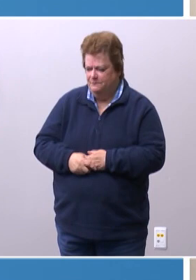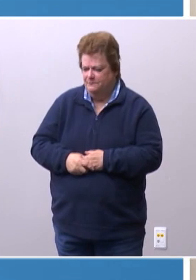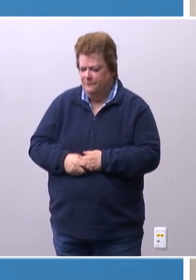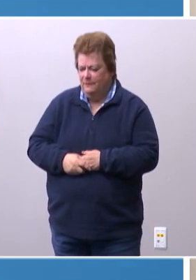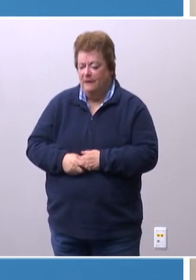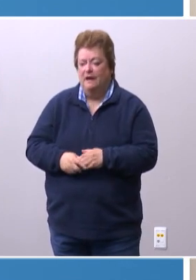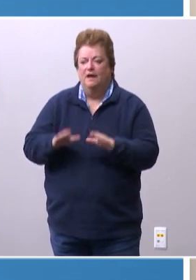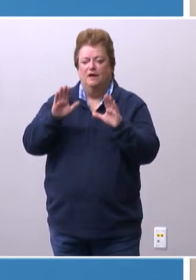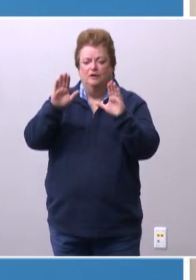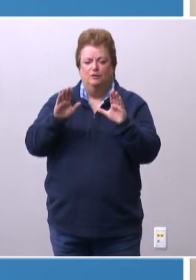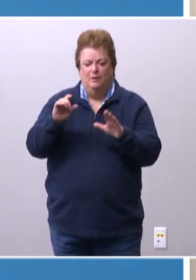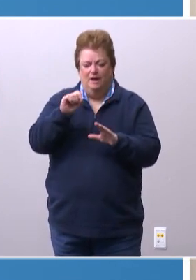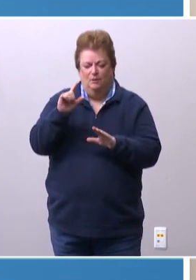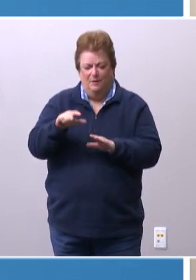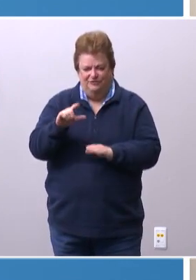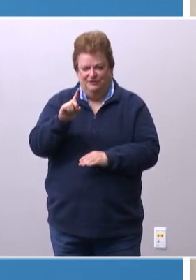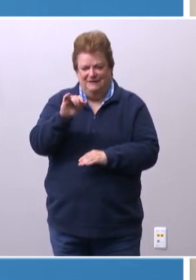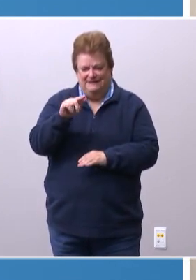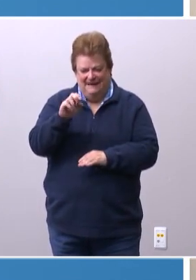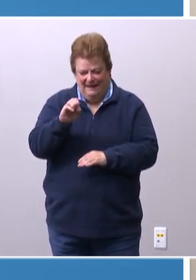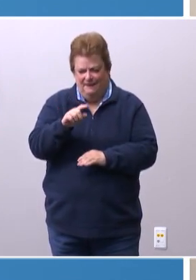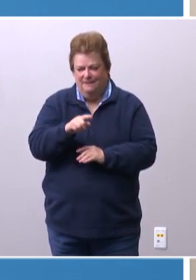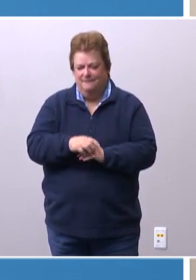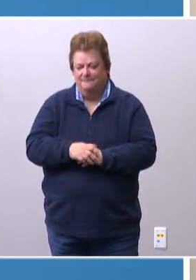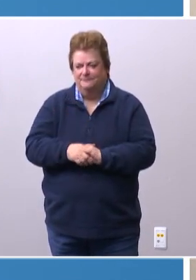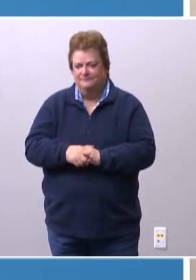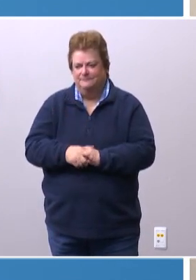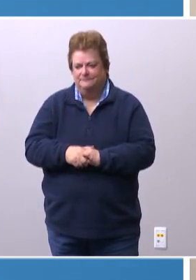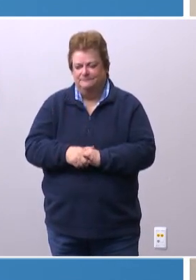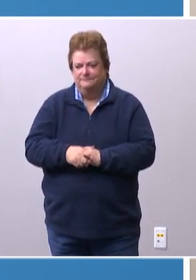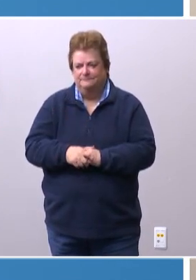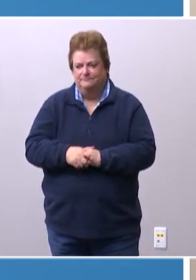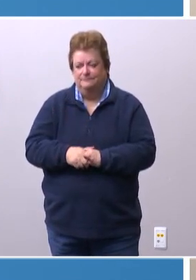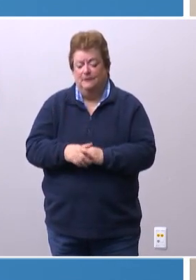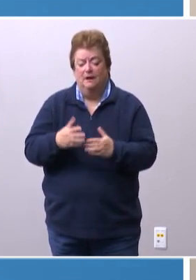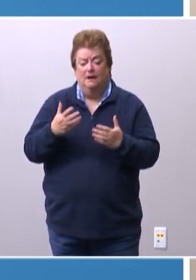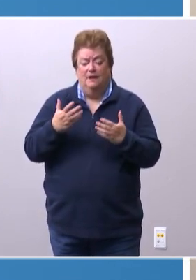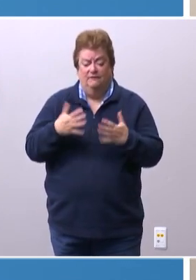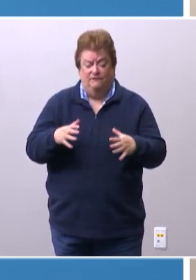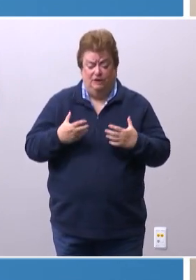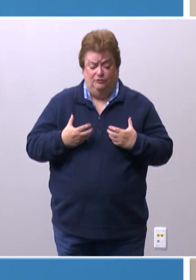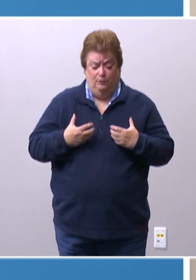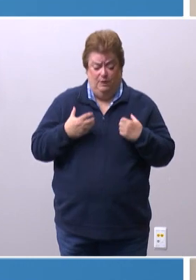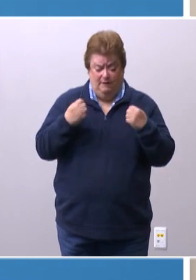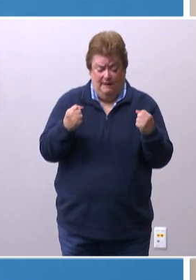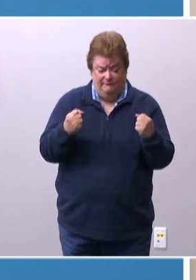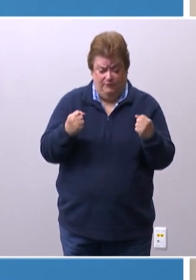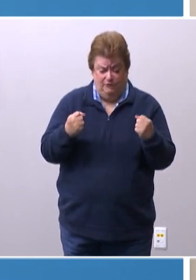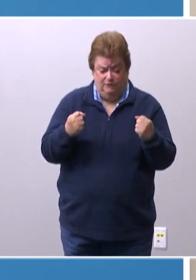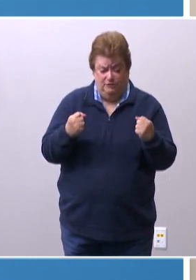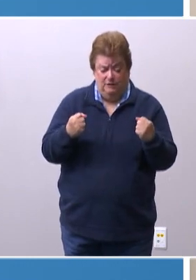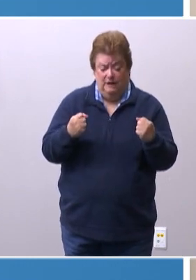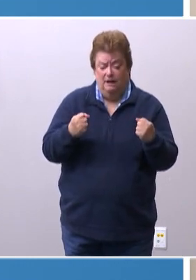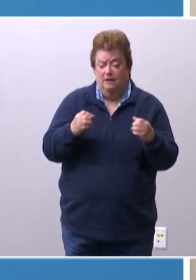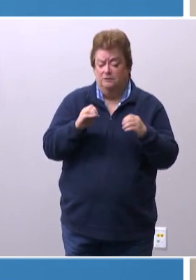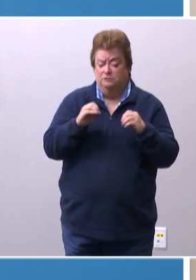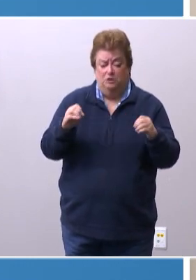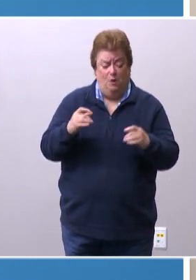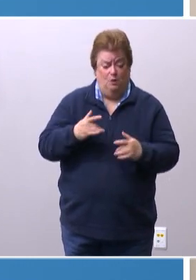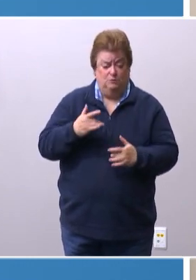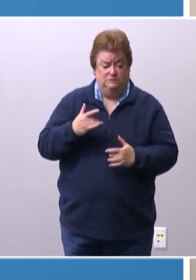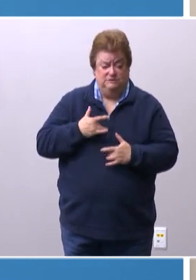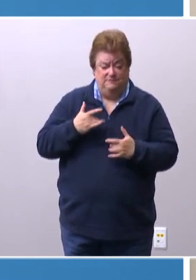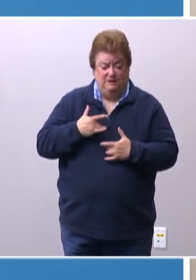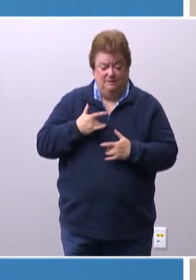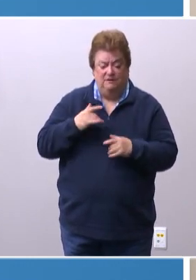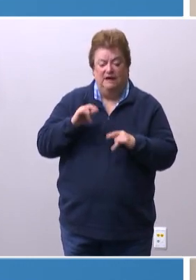That's a great question, Dale. And after they've recovered, as long as they're symptom-free, they can